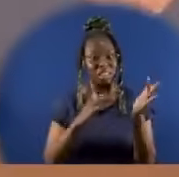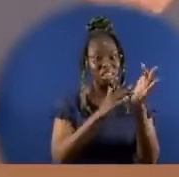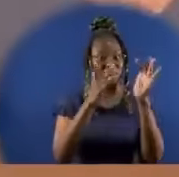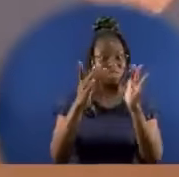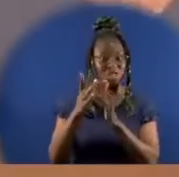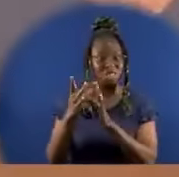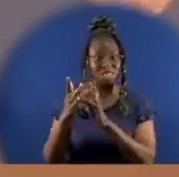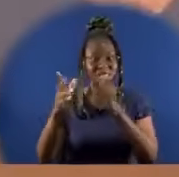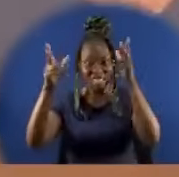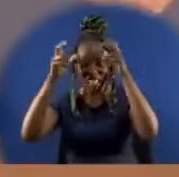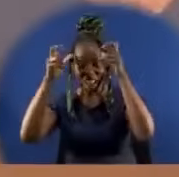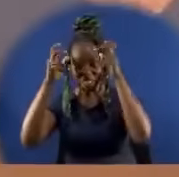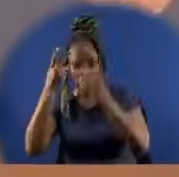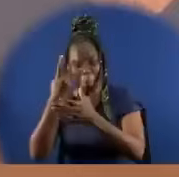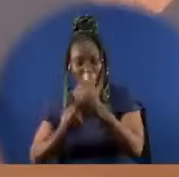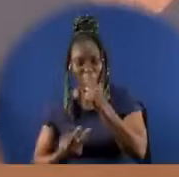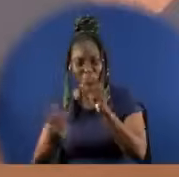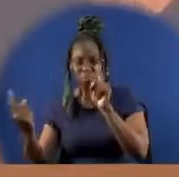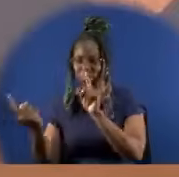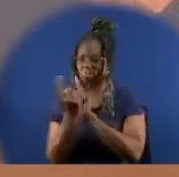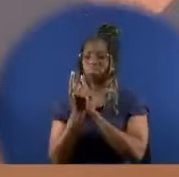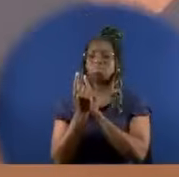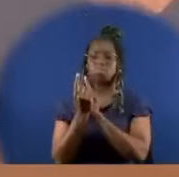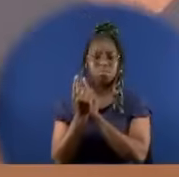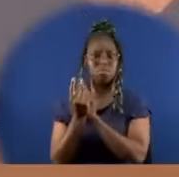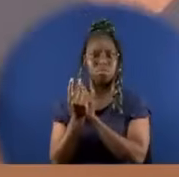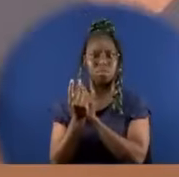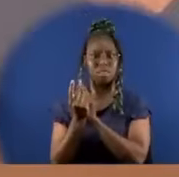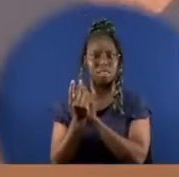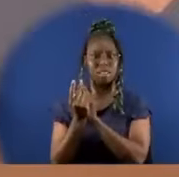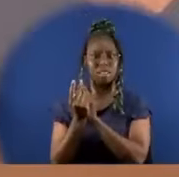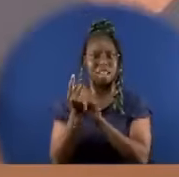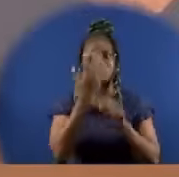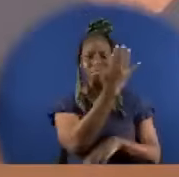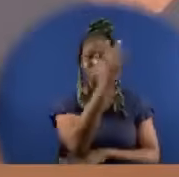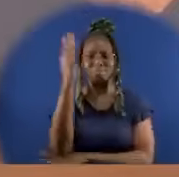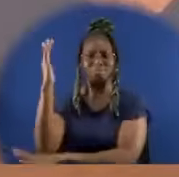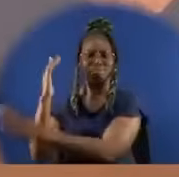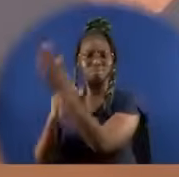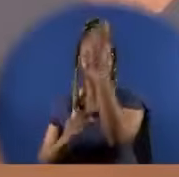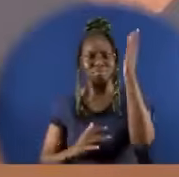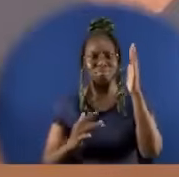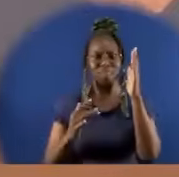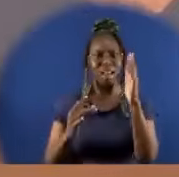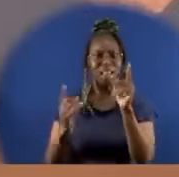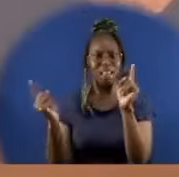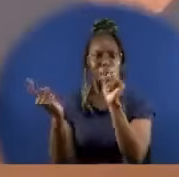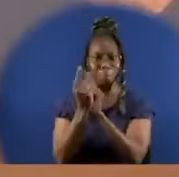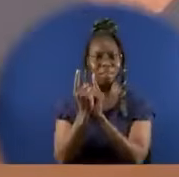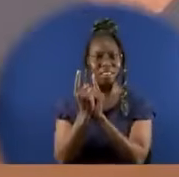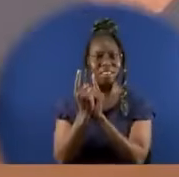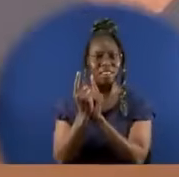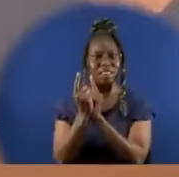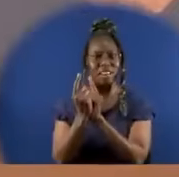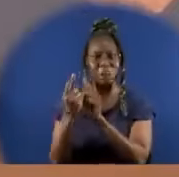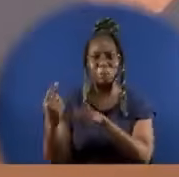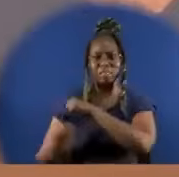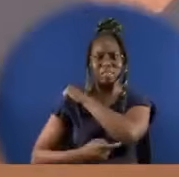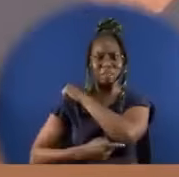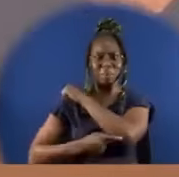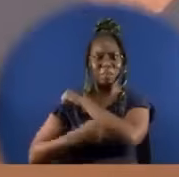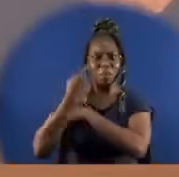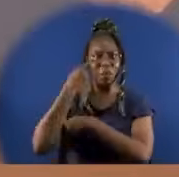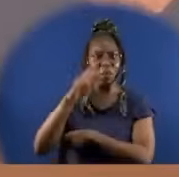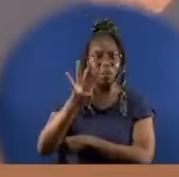an encounter. That the enemy meets Jesus in the wilderness where he has been led by the Spirit to be tempted of the devil for 40 days. And when he's in